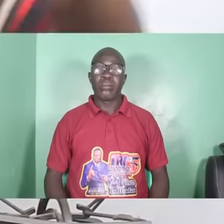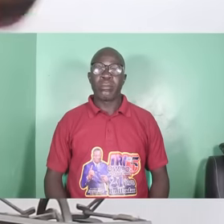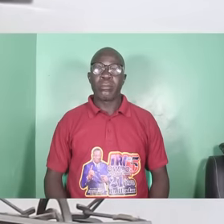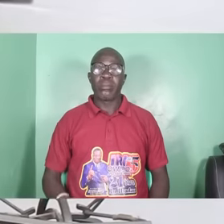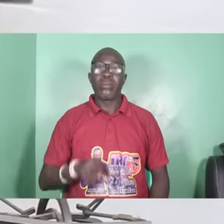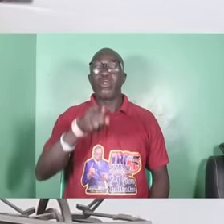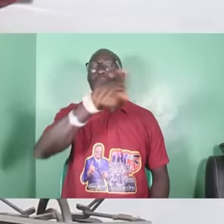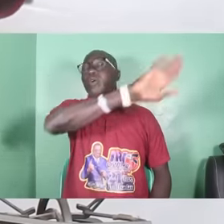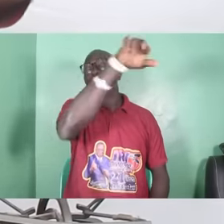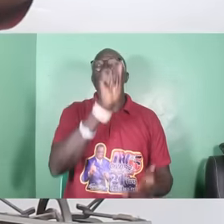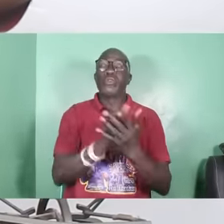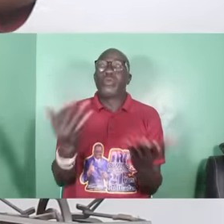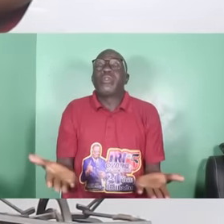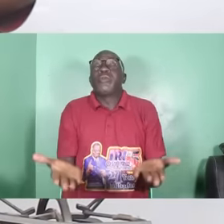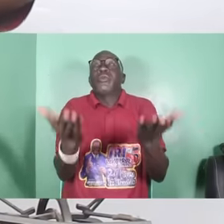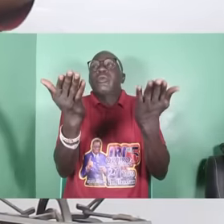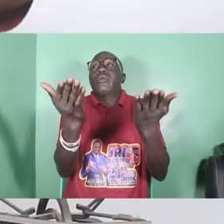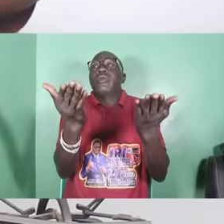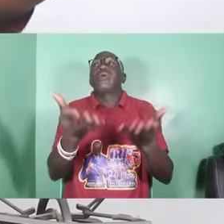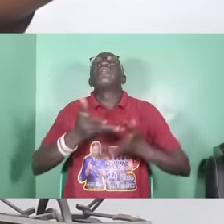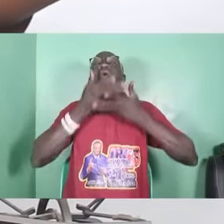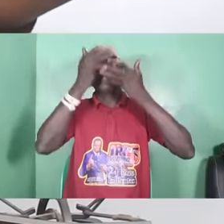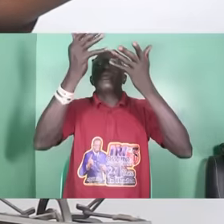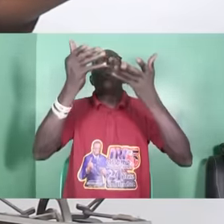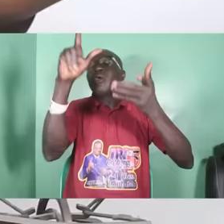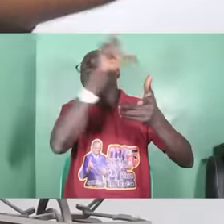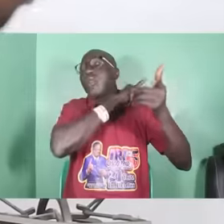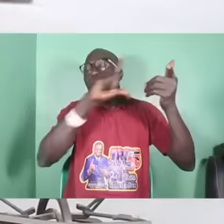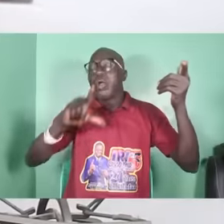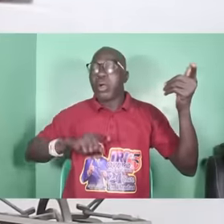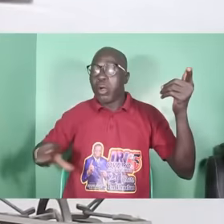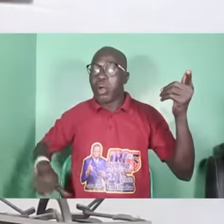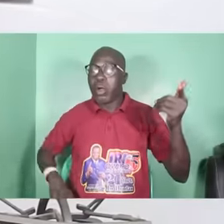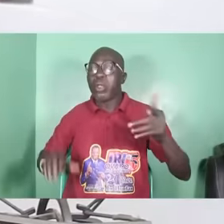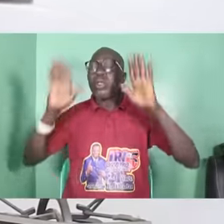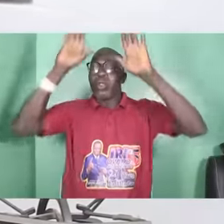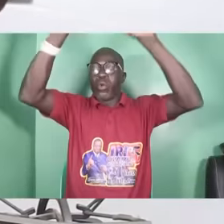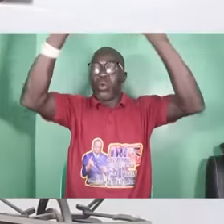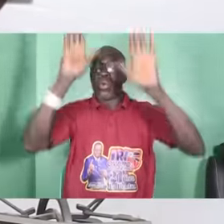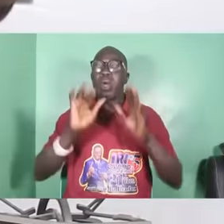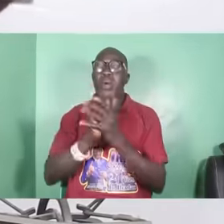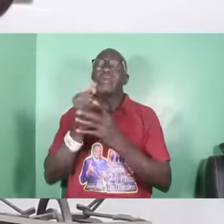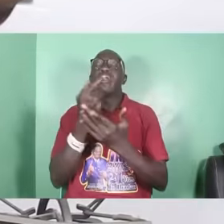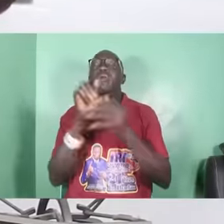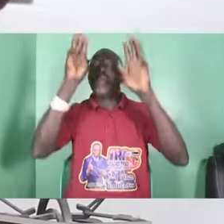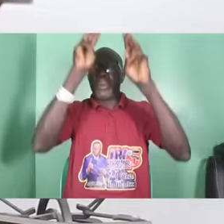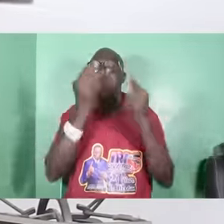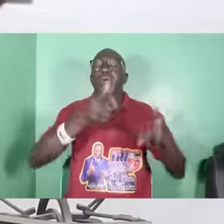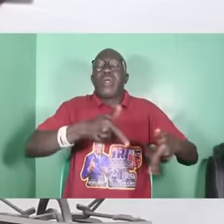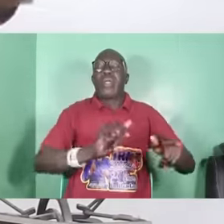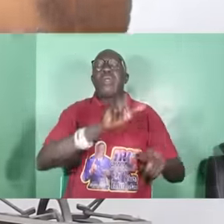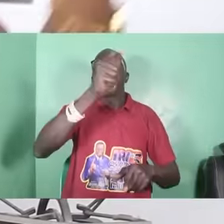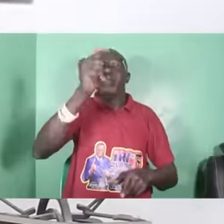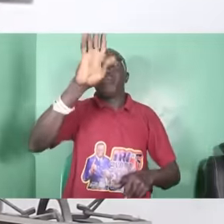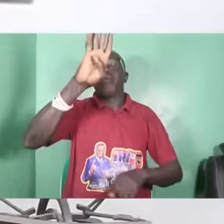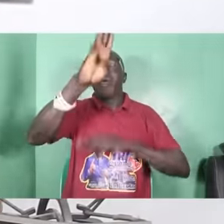hey eyin e gbowo soki you should lift up your hands pariwo you shout oluwa lord iyanu 24 hours and for us miracle yo sele